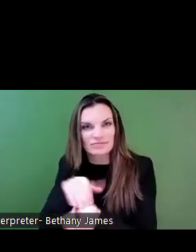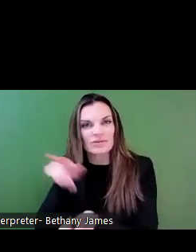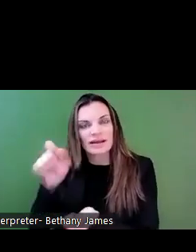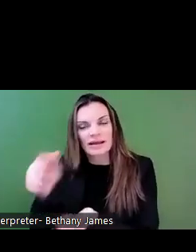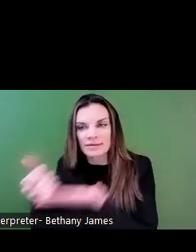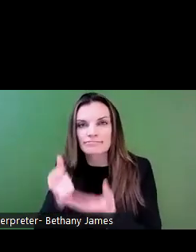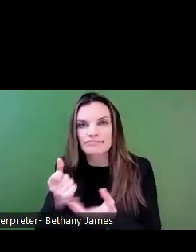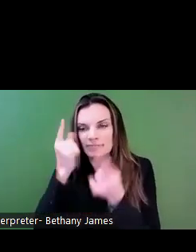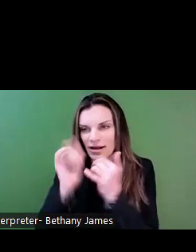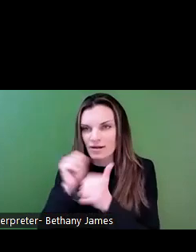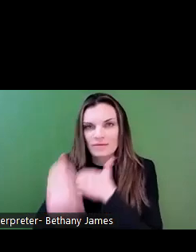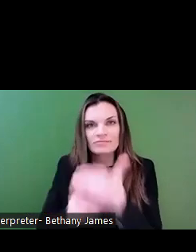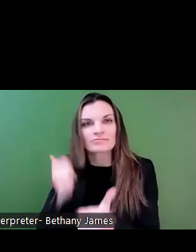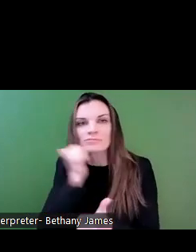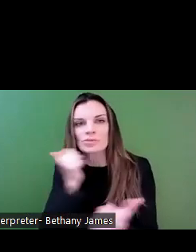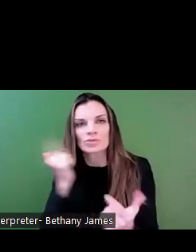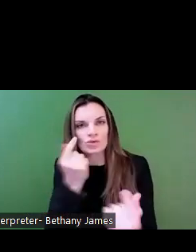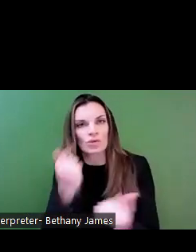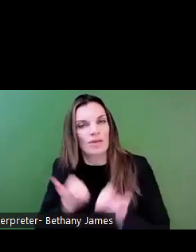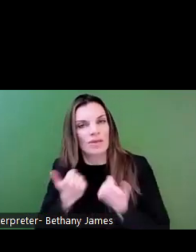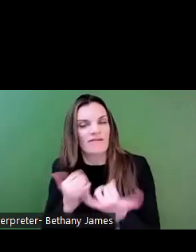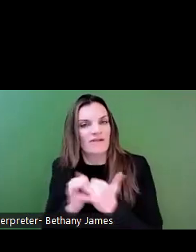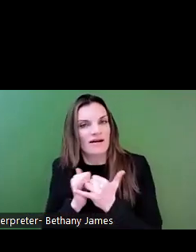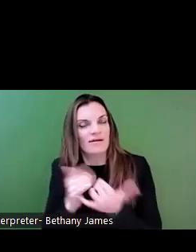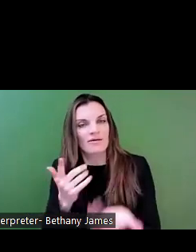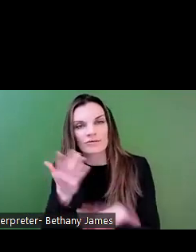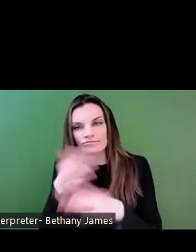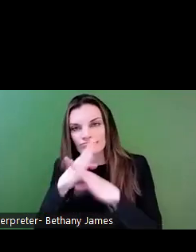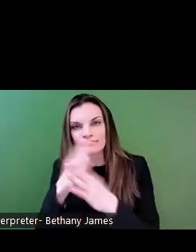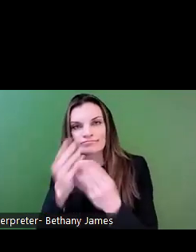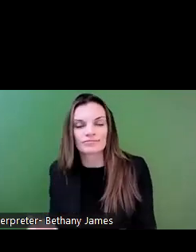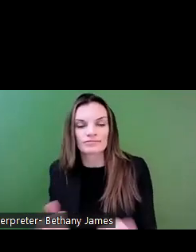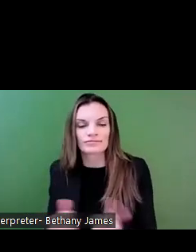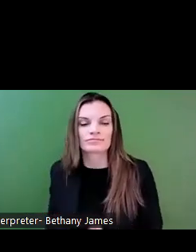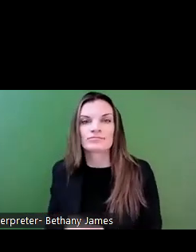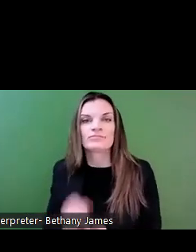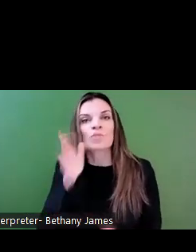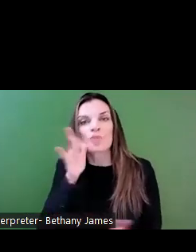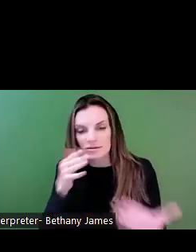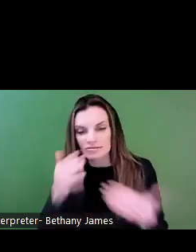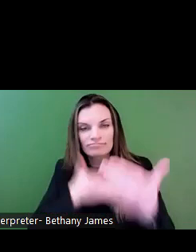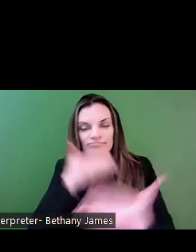life activities. Repetition will be needed for the strategies to become second nature or feel natural.